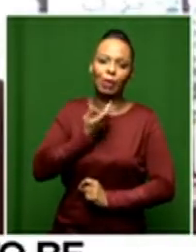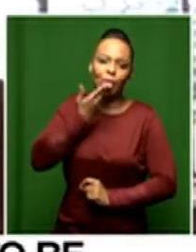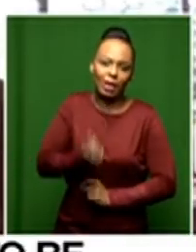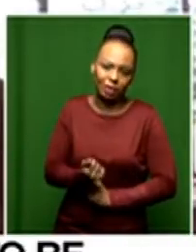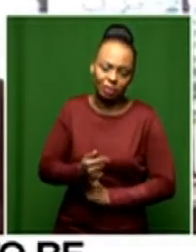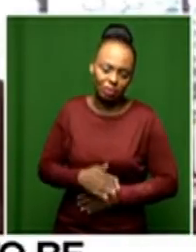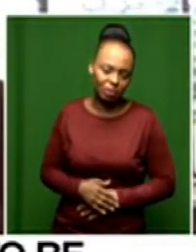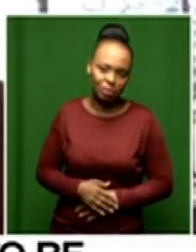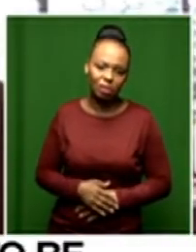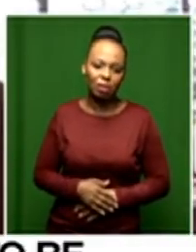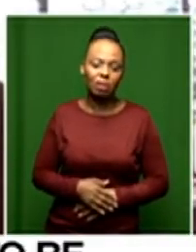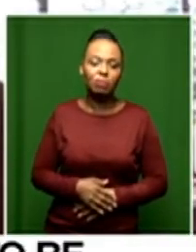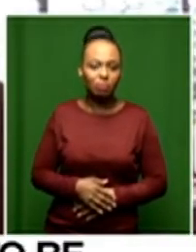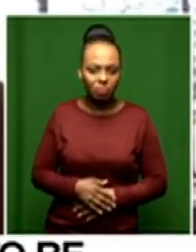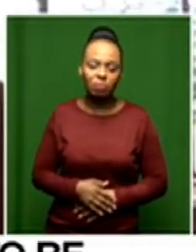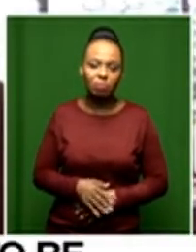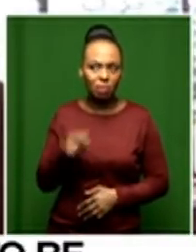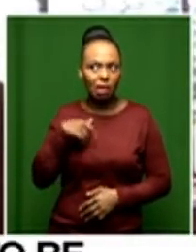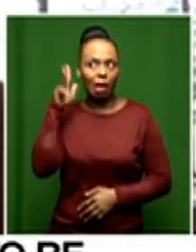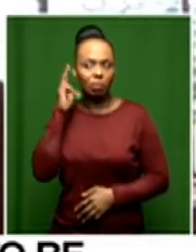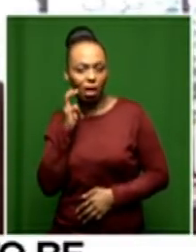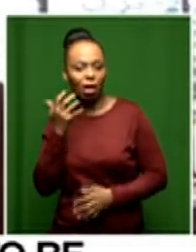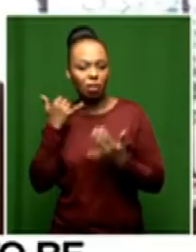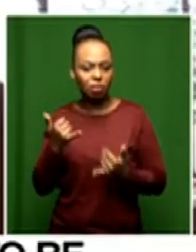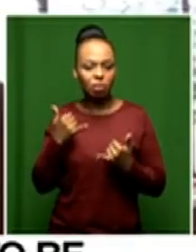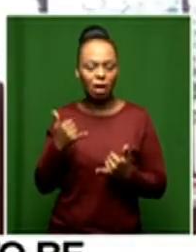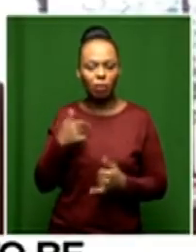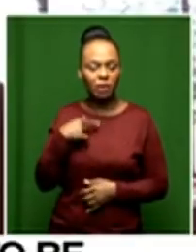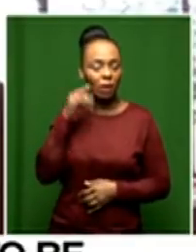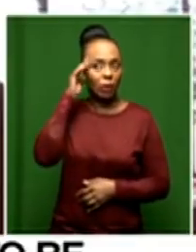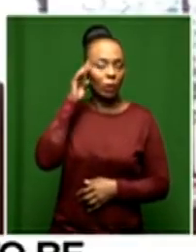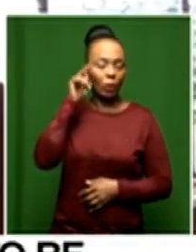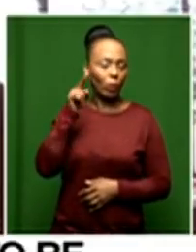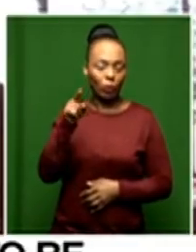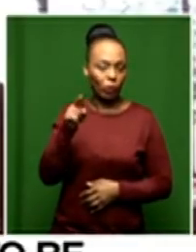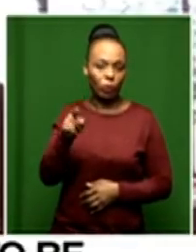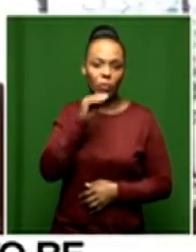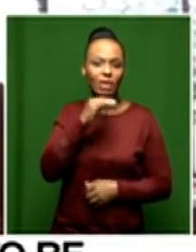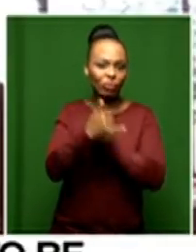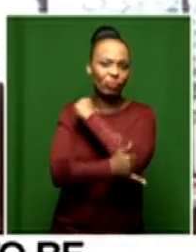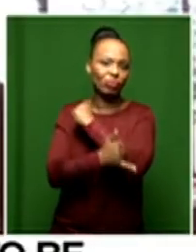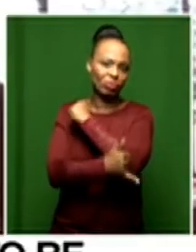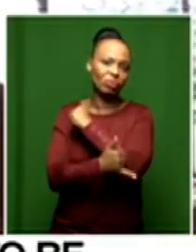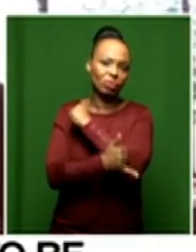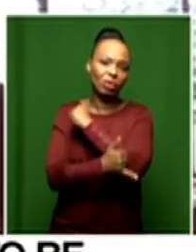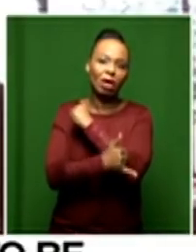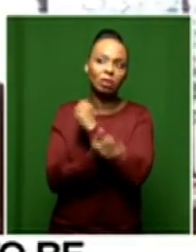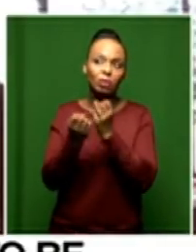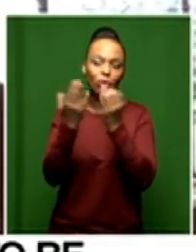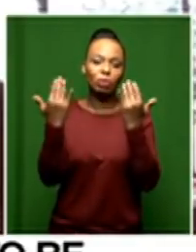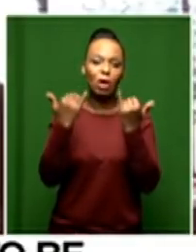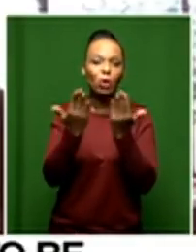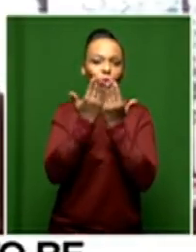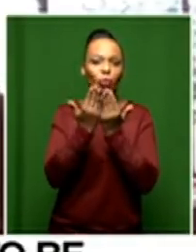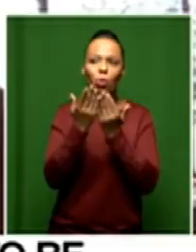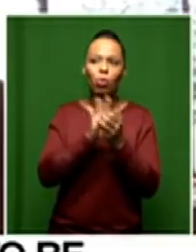it in whichever way possible. I mean, I've even heard here, and I imagine it's also a national thing, where a lot of schools are also starting